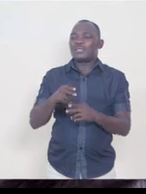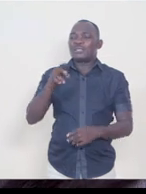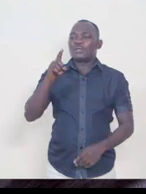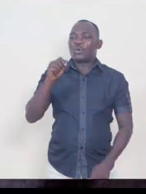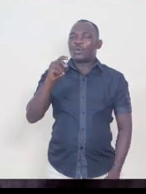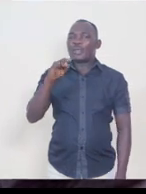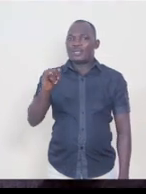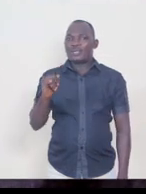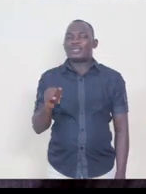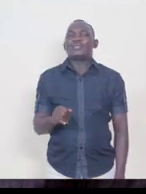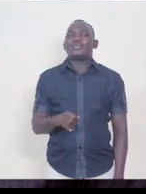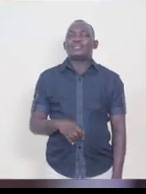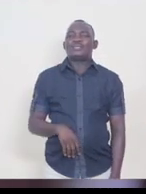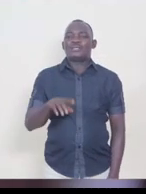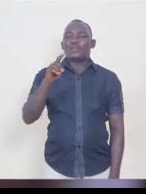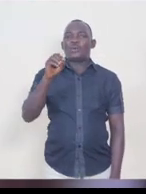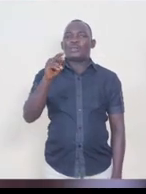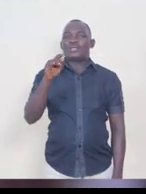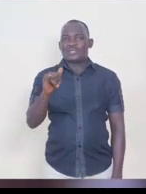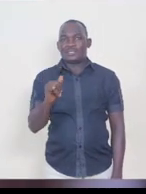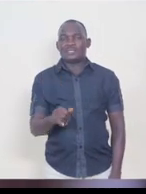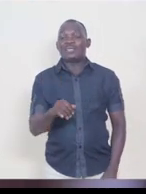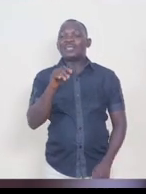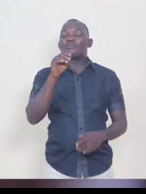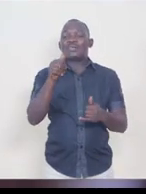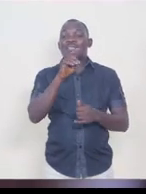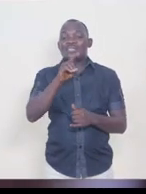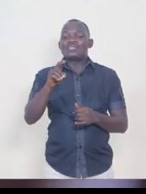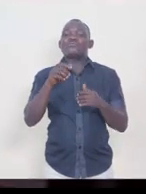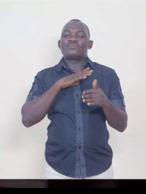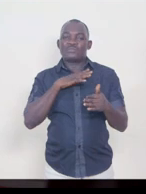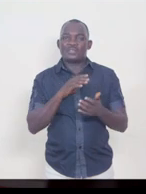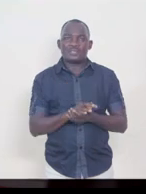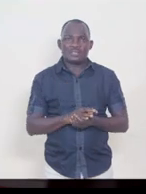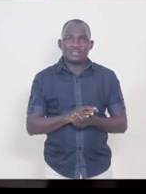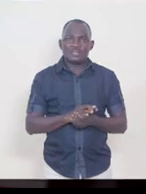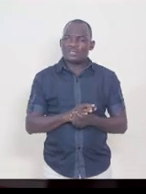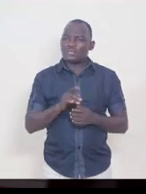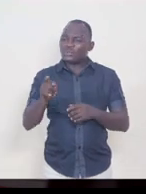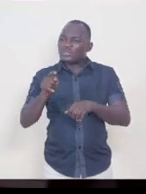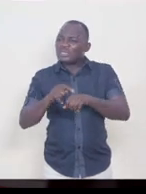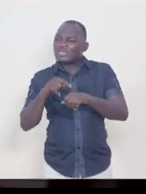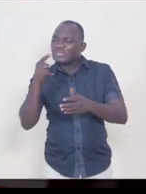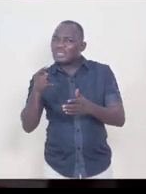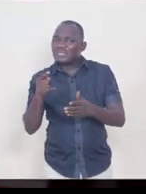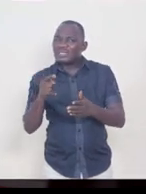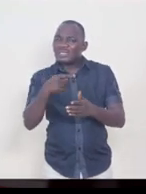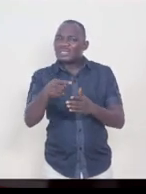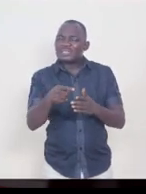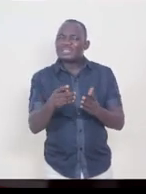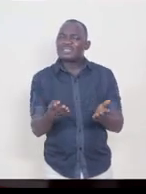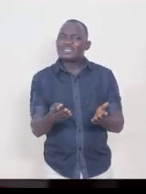Dominida. Miss Dominida Dotti. Oh, don't worry. Didi is fine by me. What time did you say Miss Copper is getting